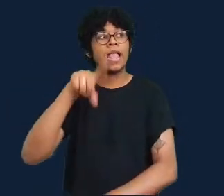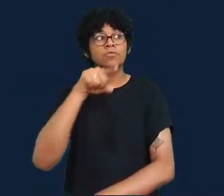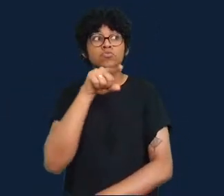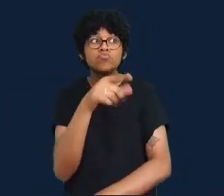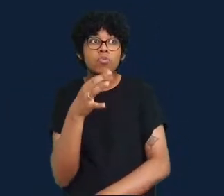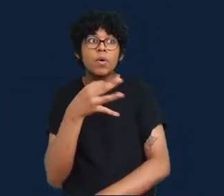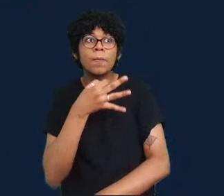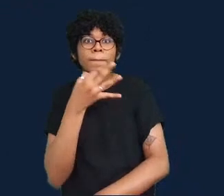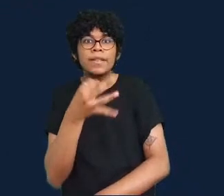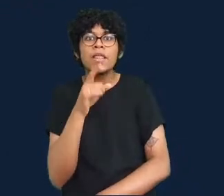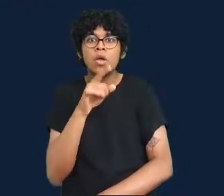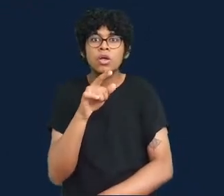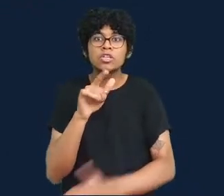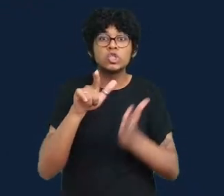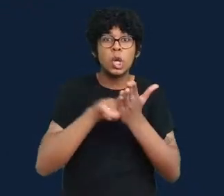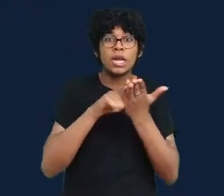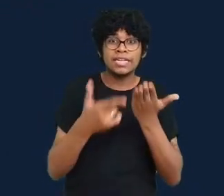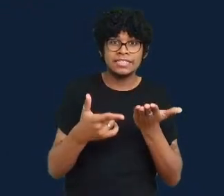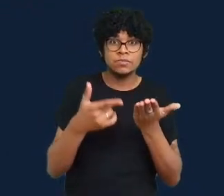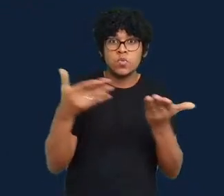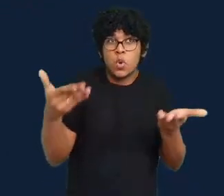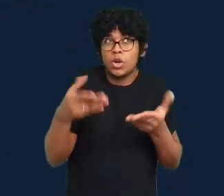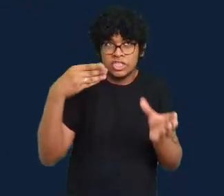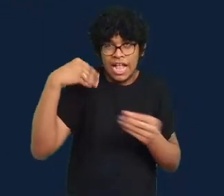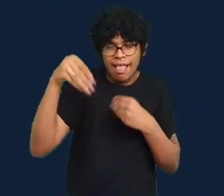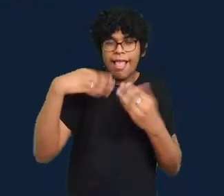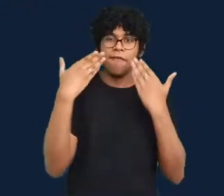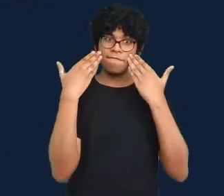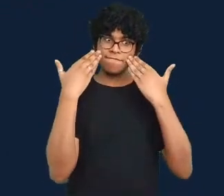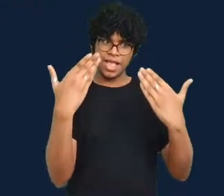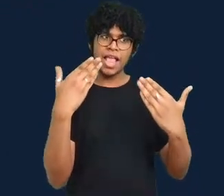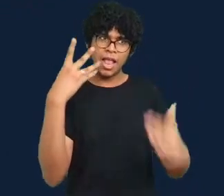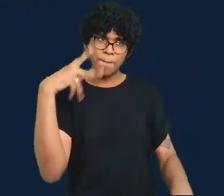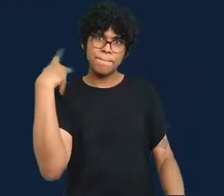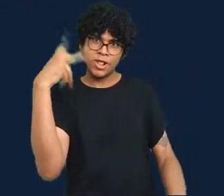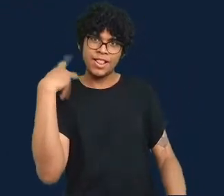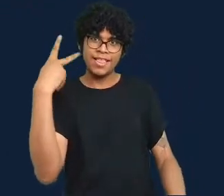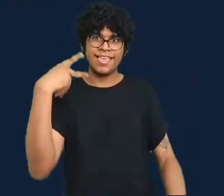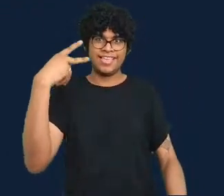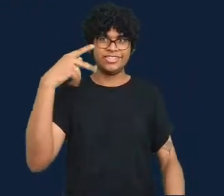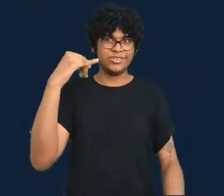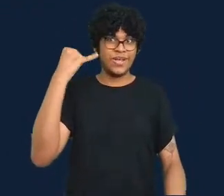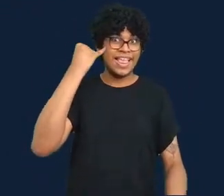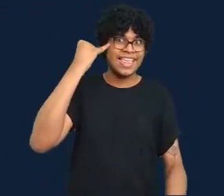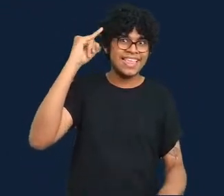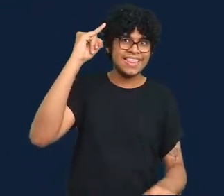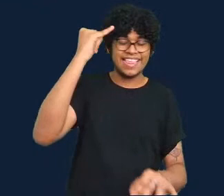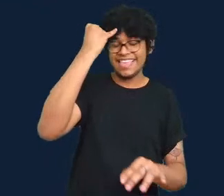and ideological biases when they create narratives and stories?